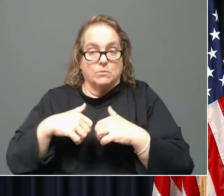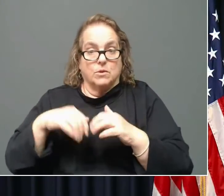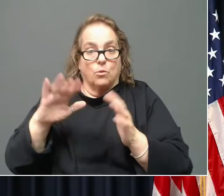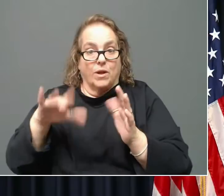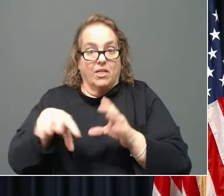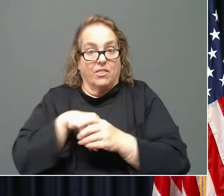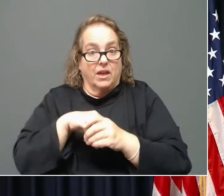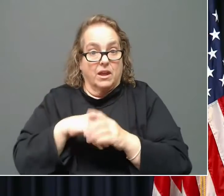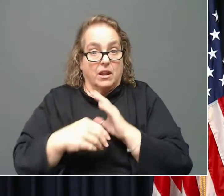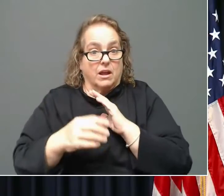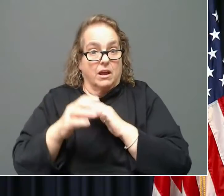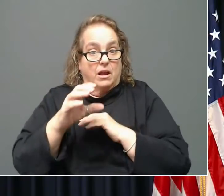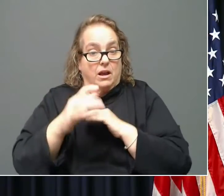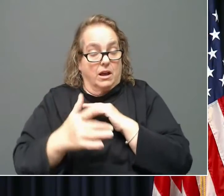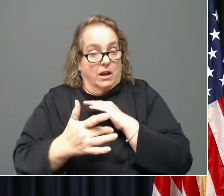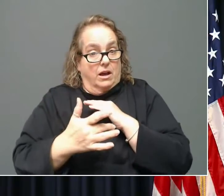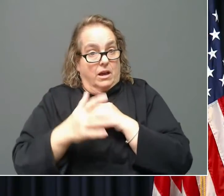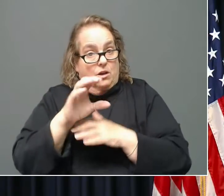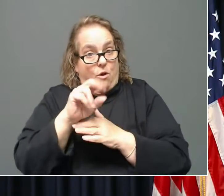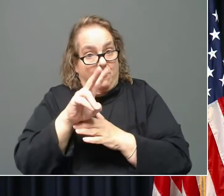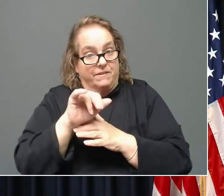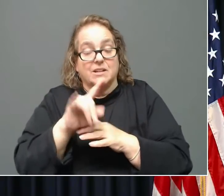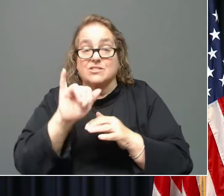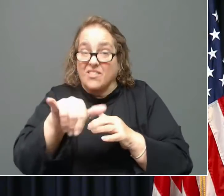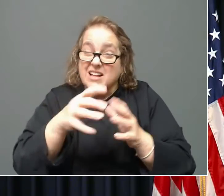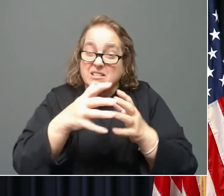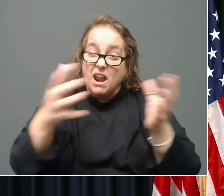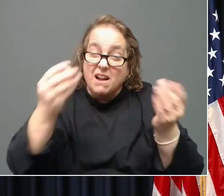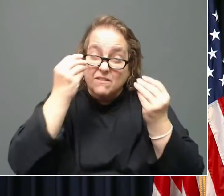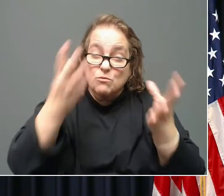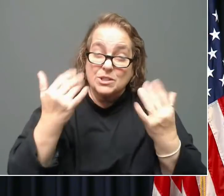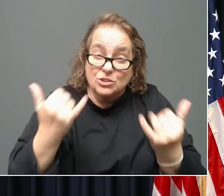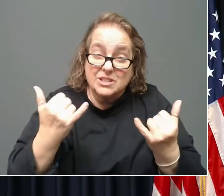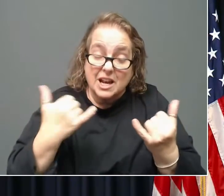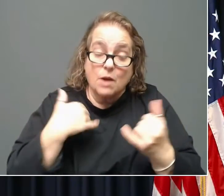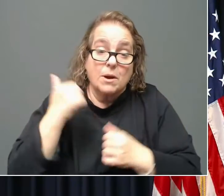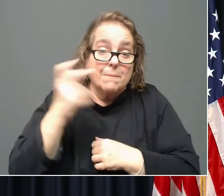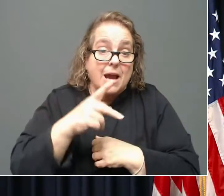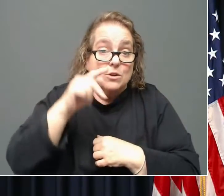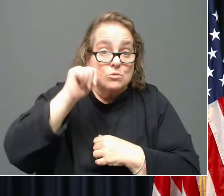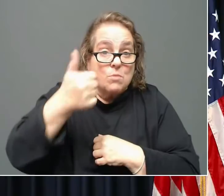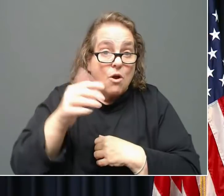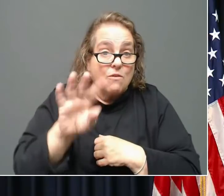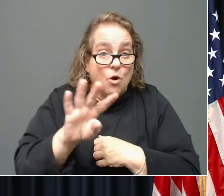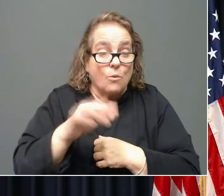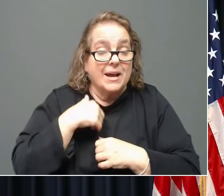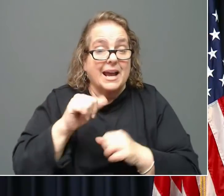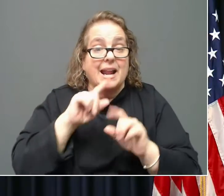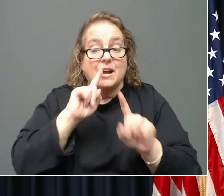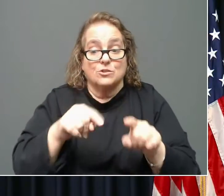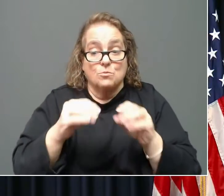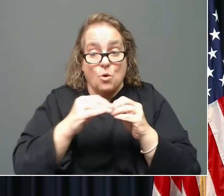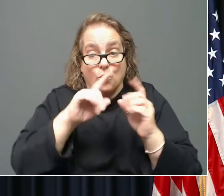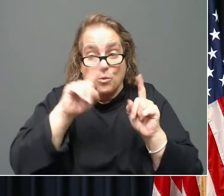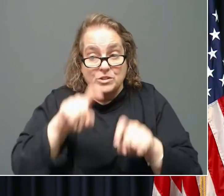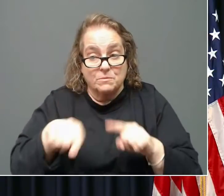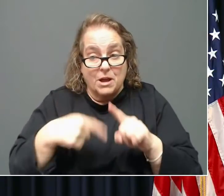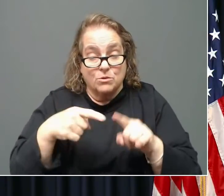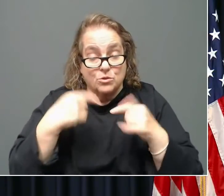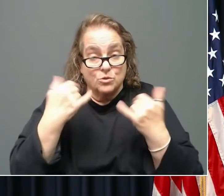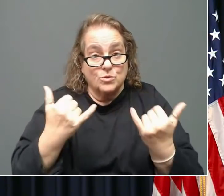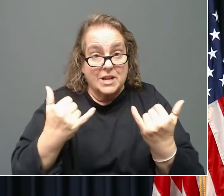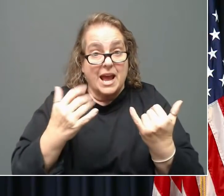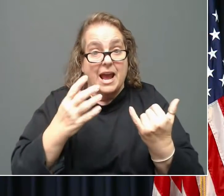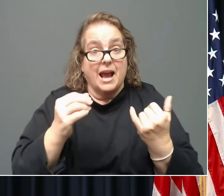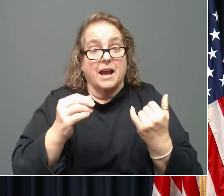of information today. We're going to be back tomorrow at 4 p.m. We can answer more questions on today and go over information